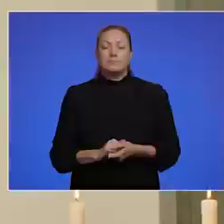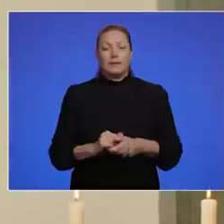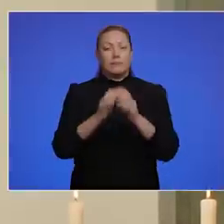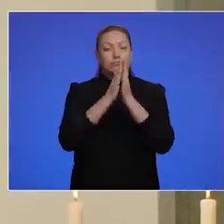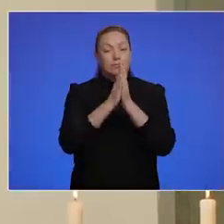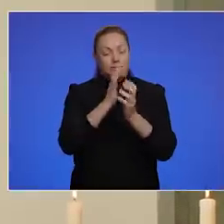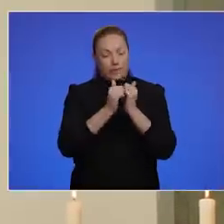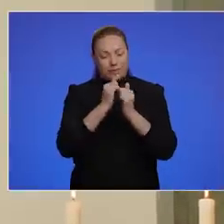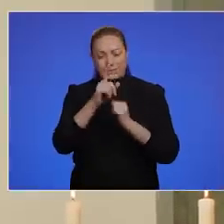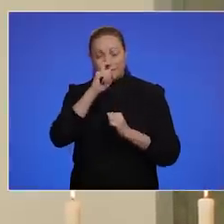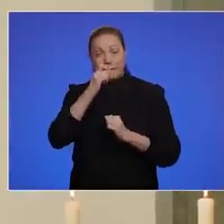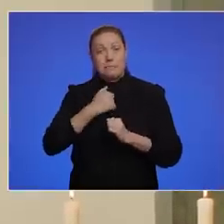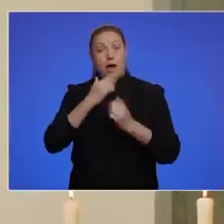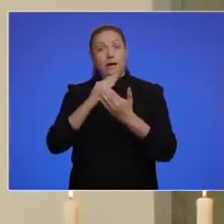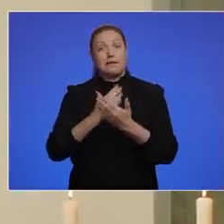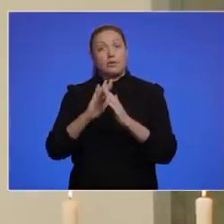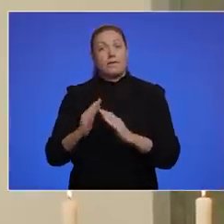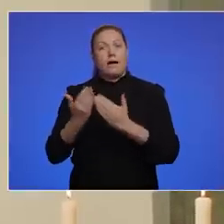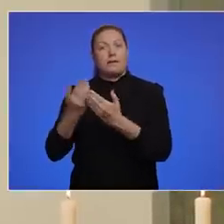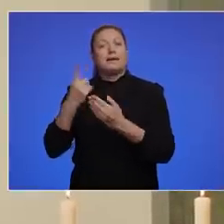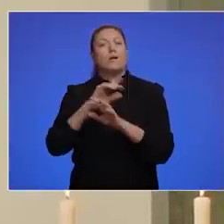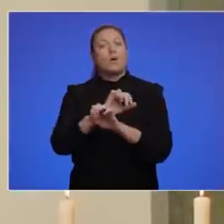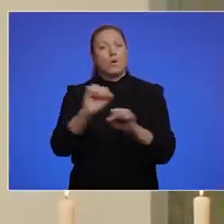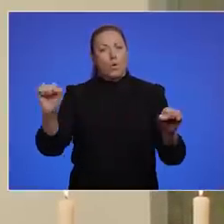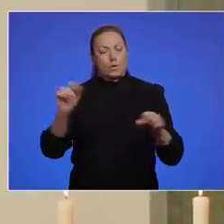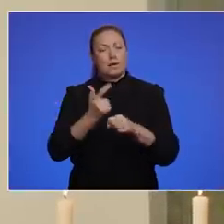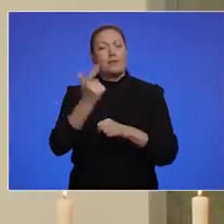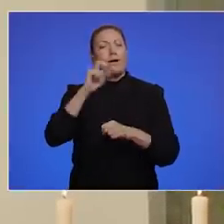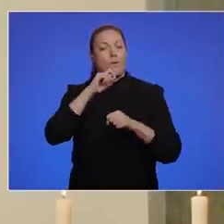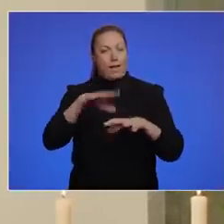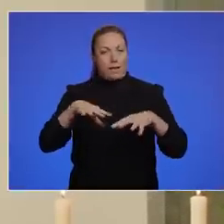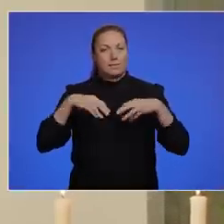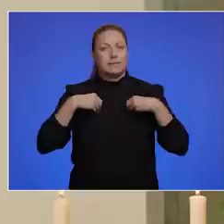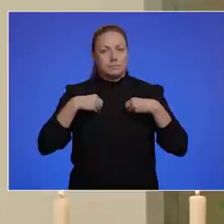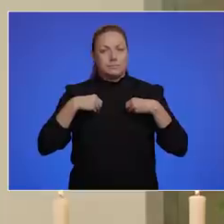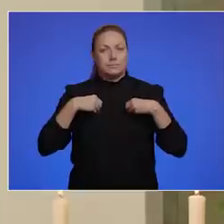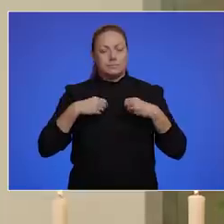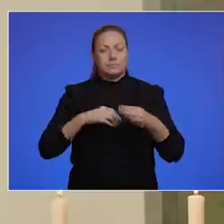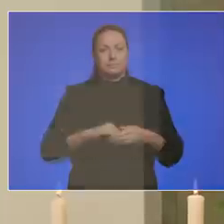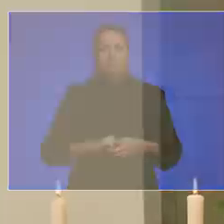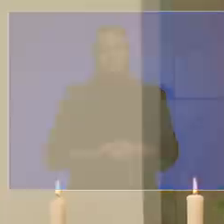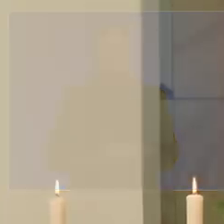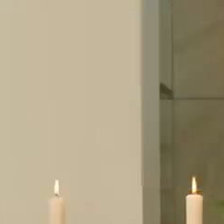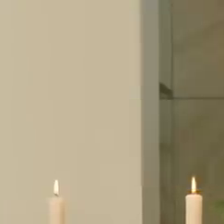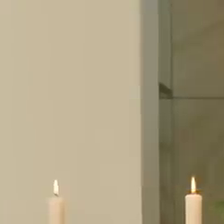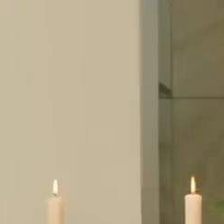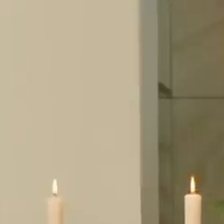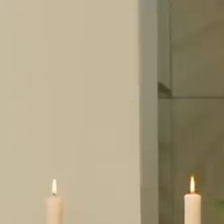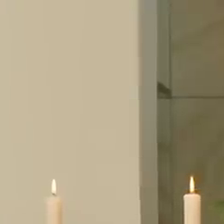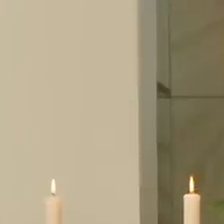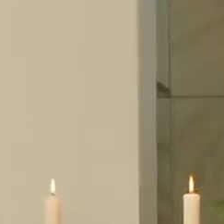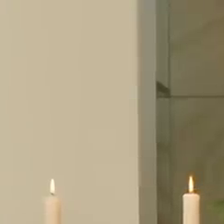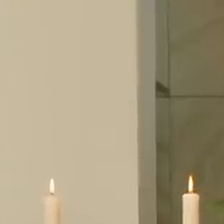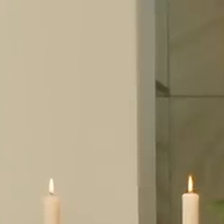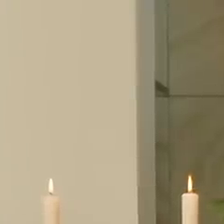Pray, brothers and sisters, that my sacrifice and yours May be acceptable to God, the Almighty Father May the Lord accept the sacrifice at your